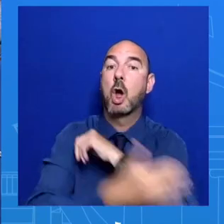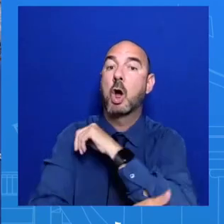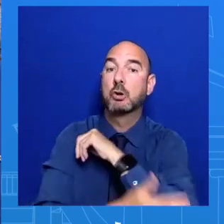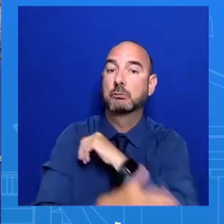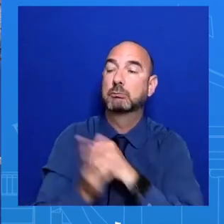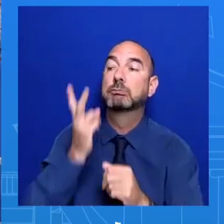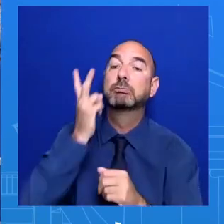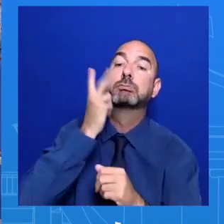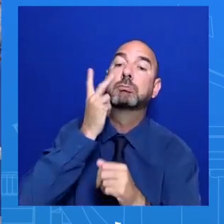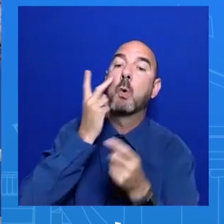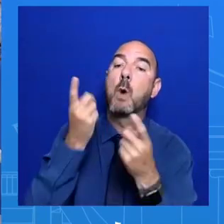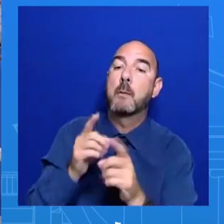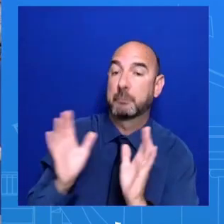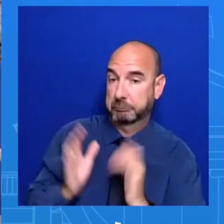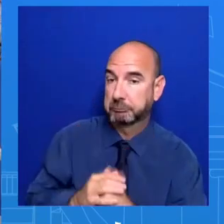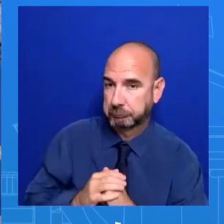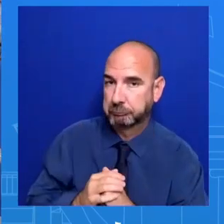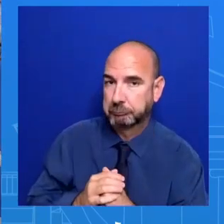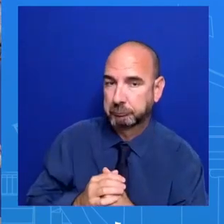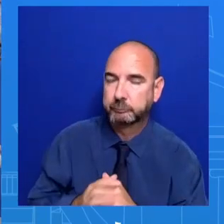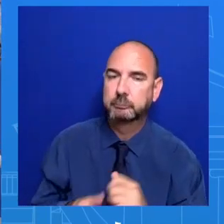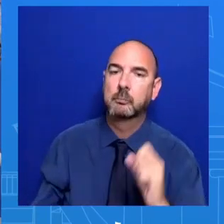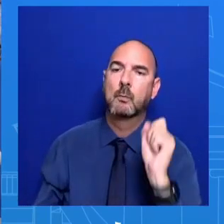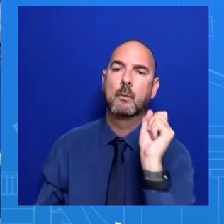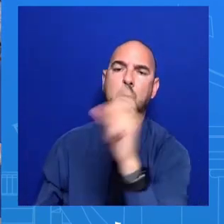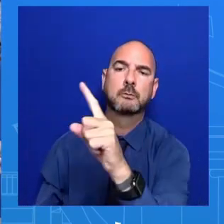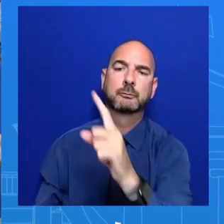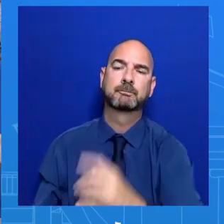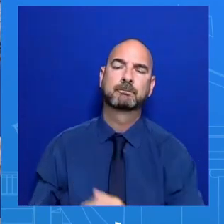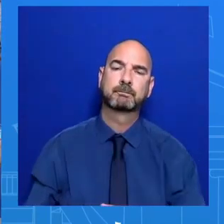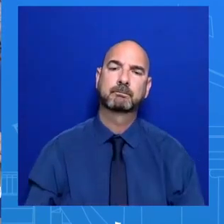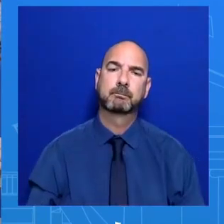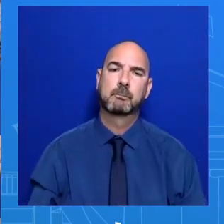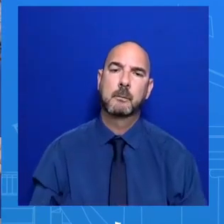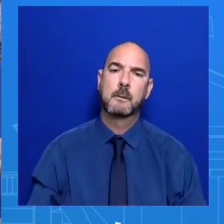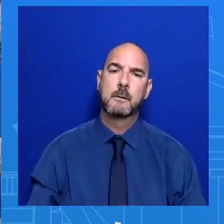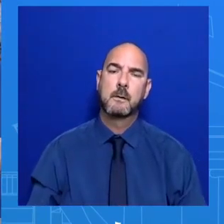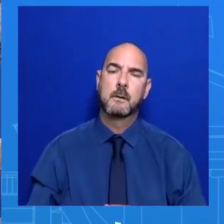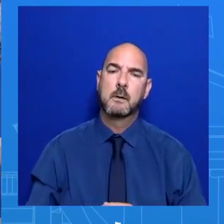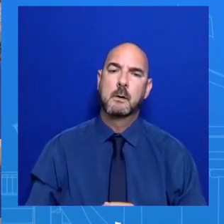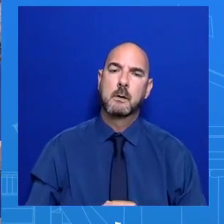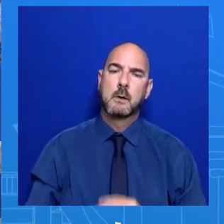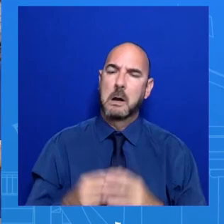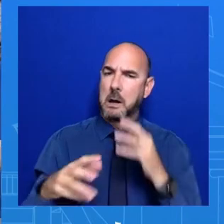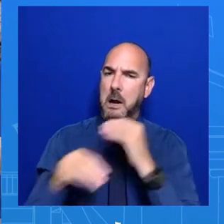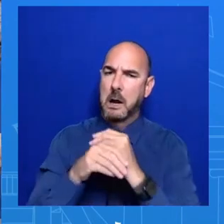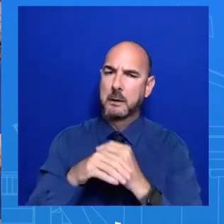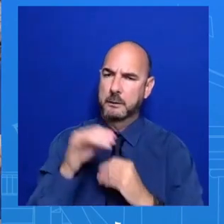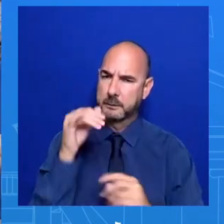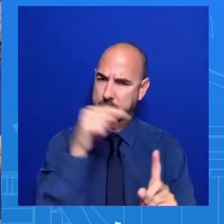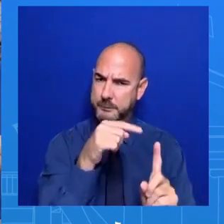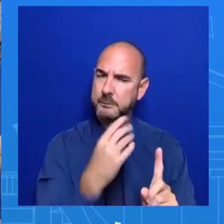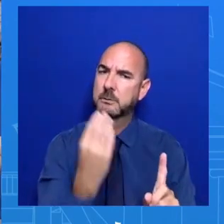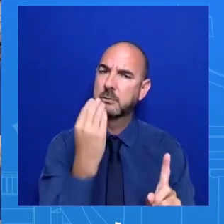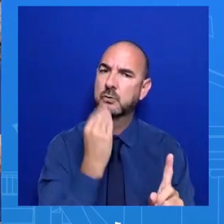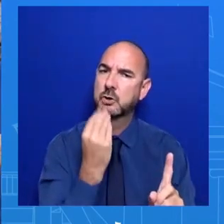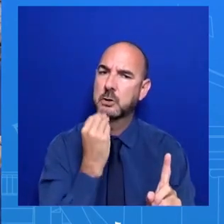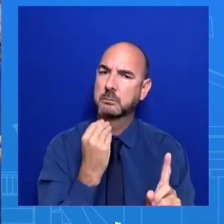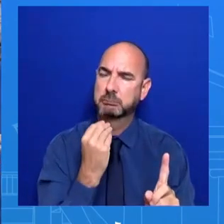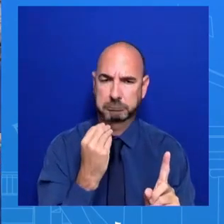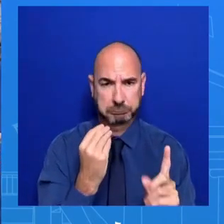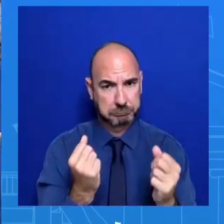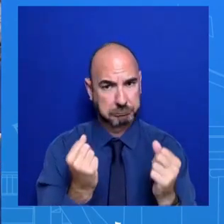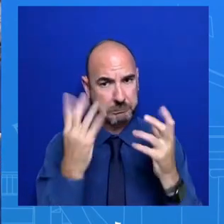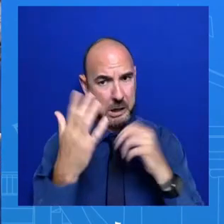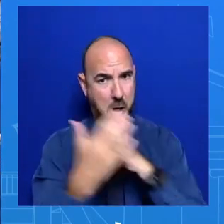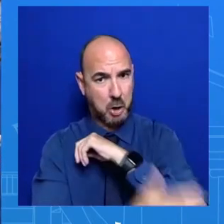follow-up on that. How concerned are you about Israel's growing sort of diplomatic isolation? And do you view it that way? And